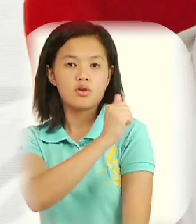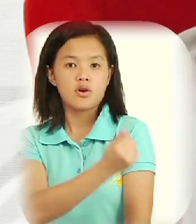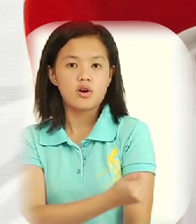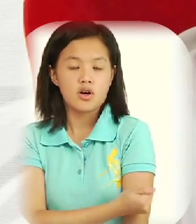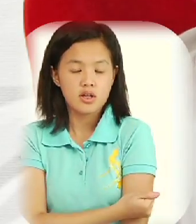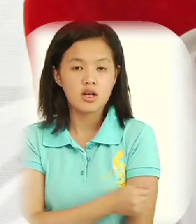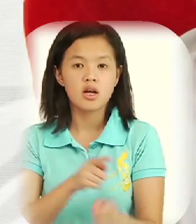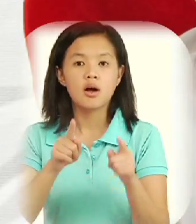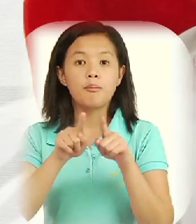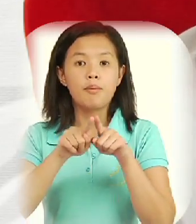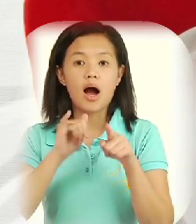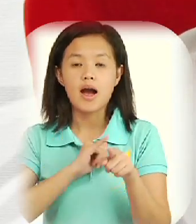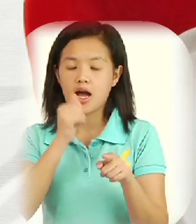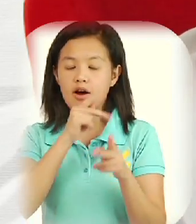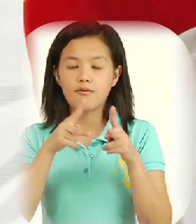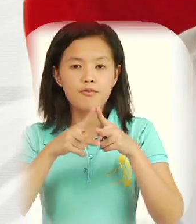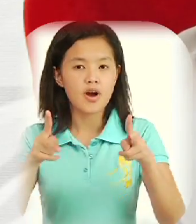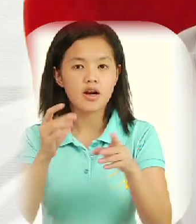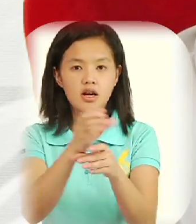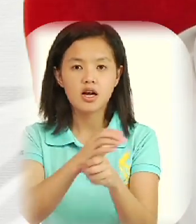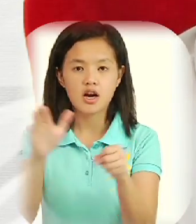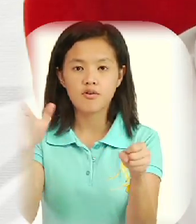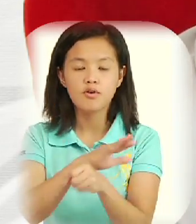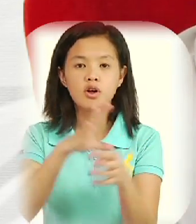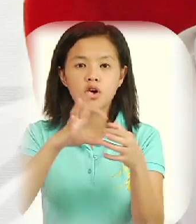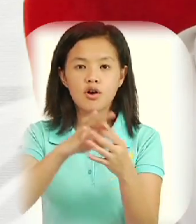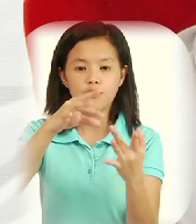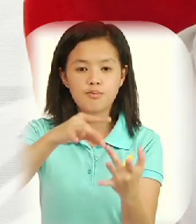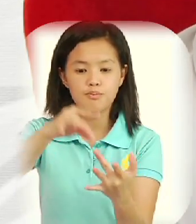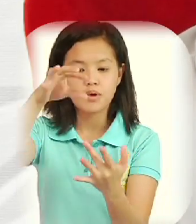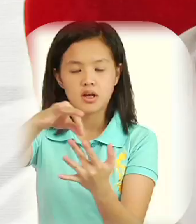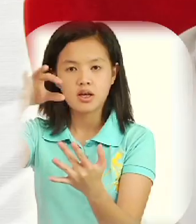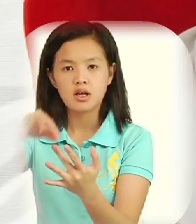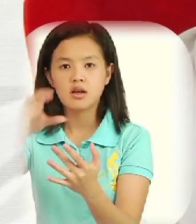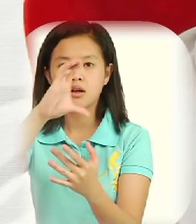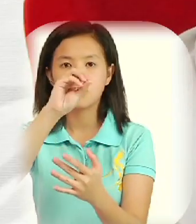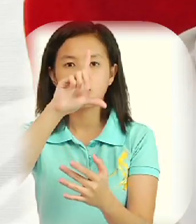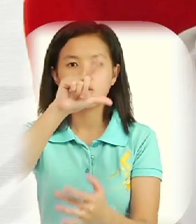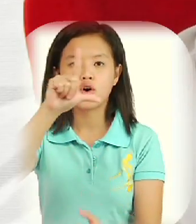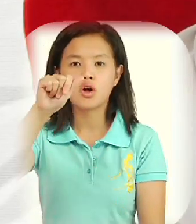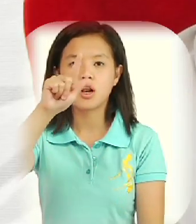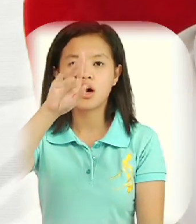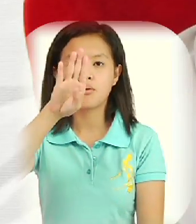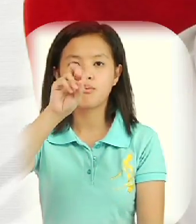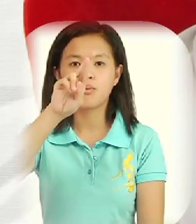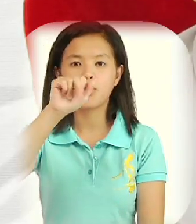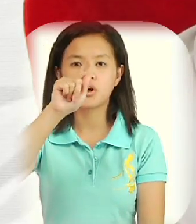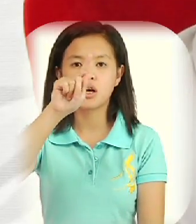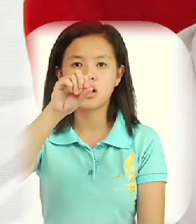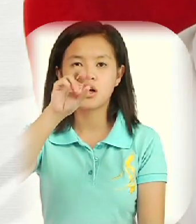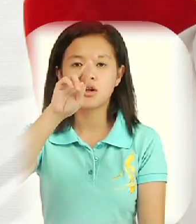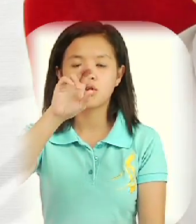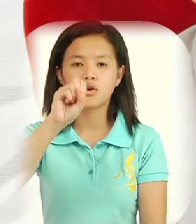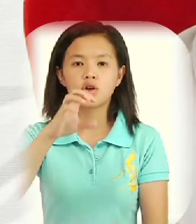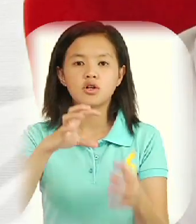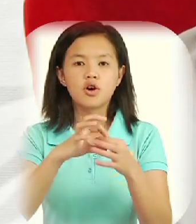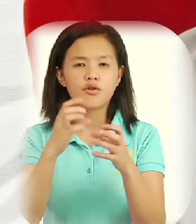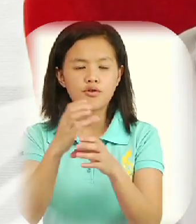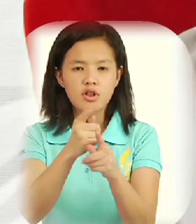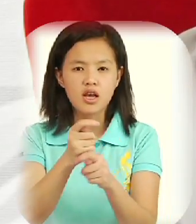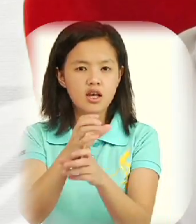bishop, and I am very careful in choosing collaborators to take care of